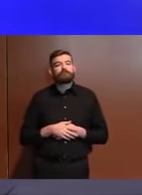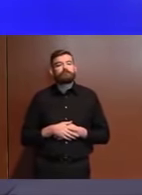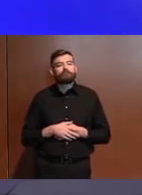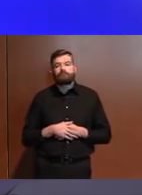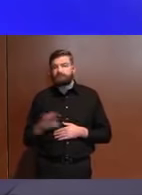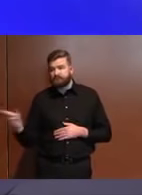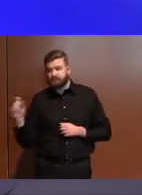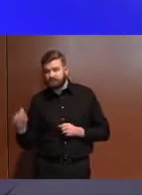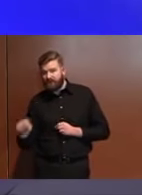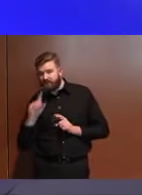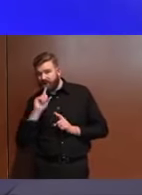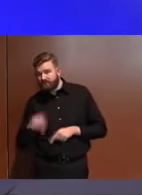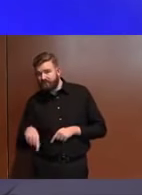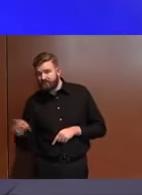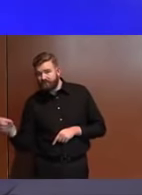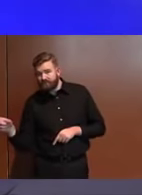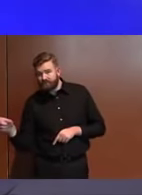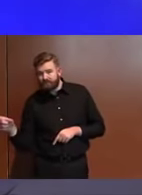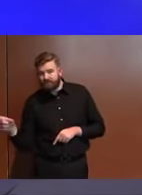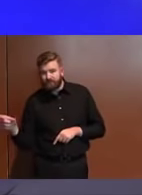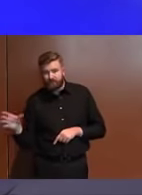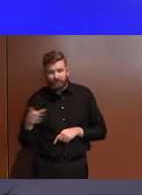good? Charlie?